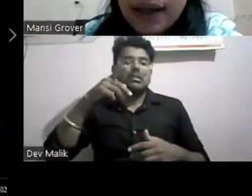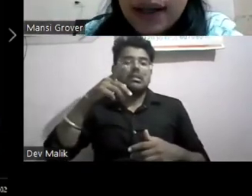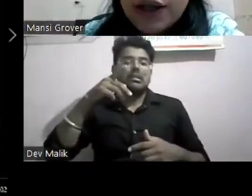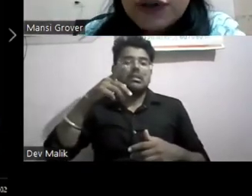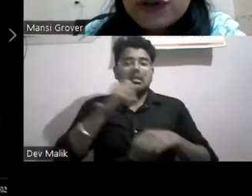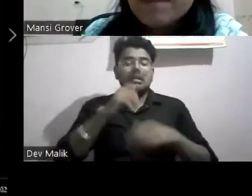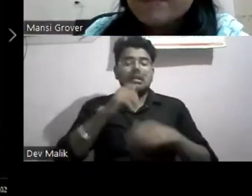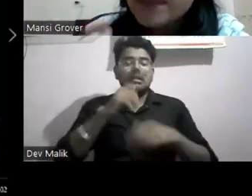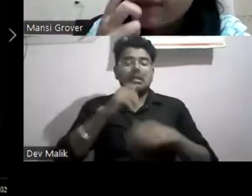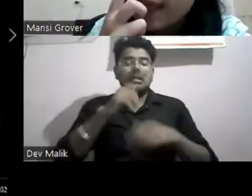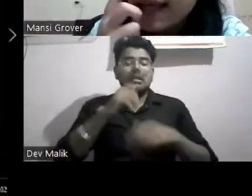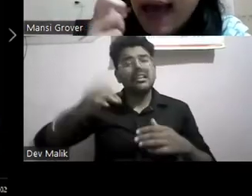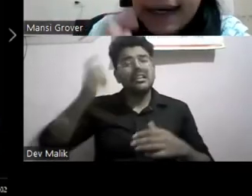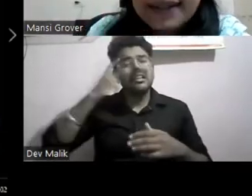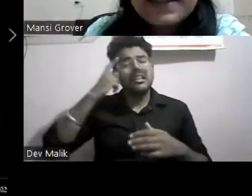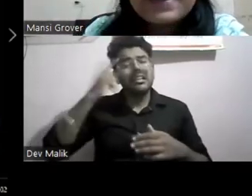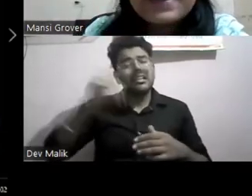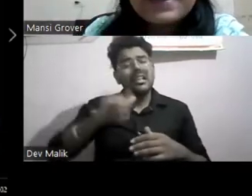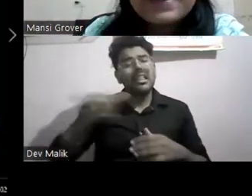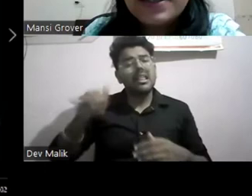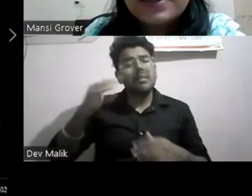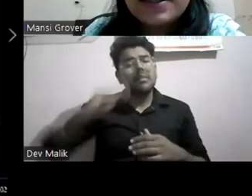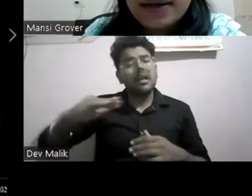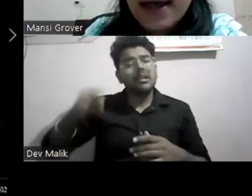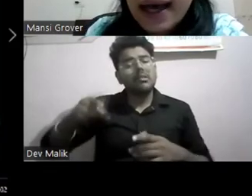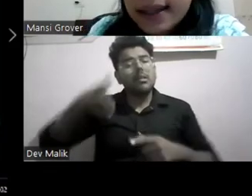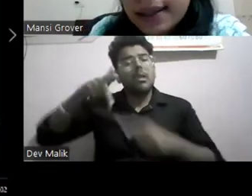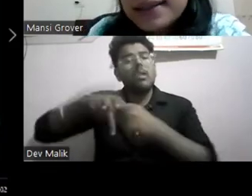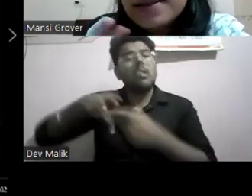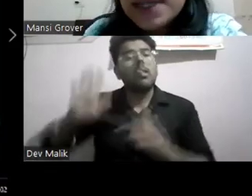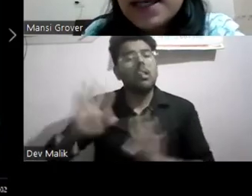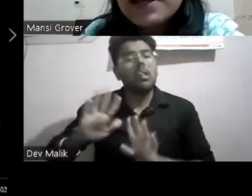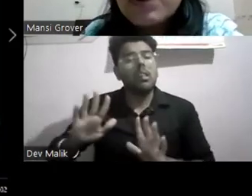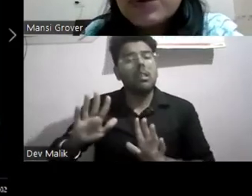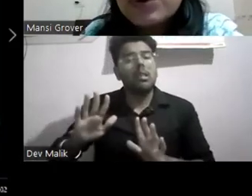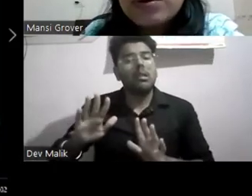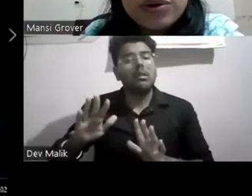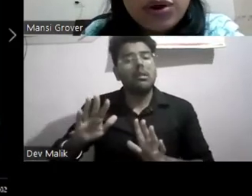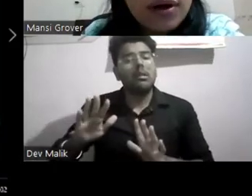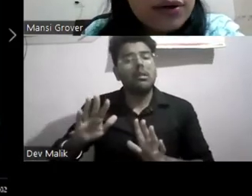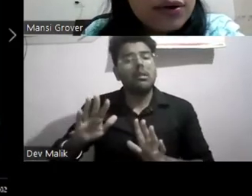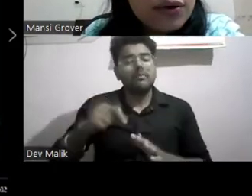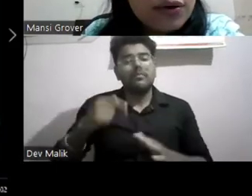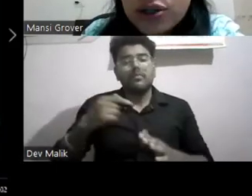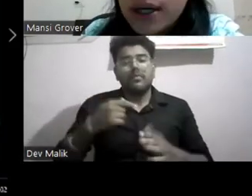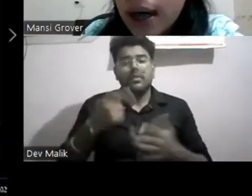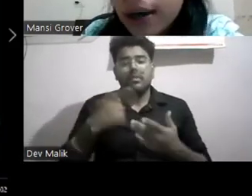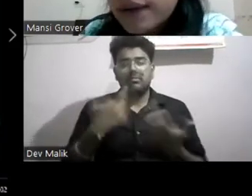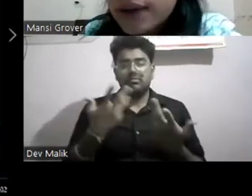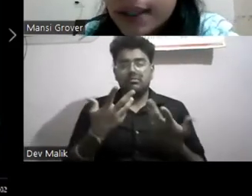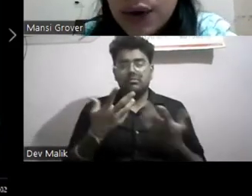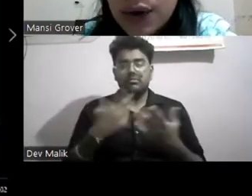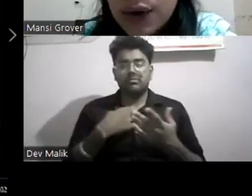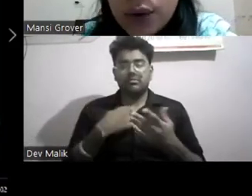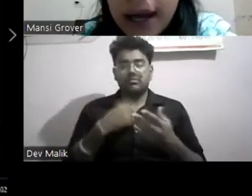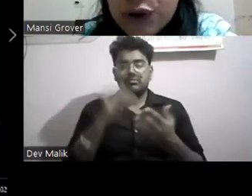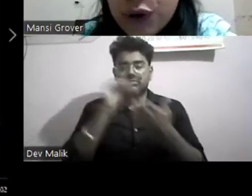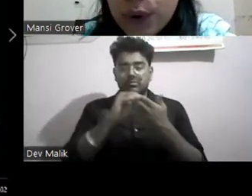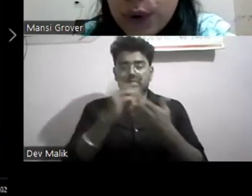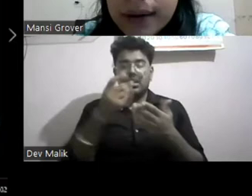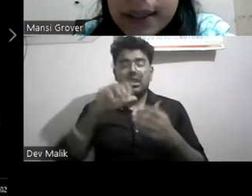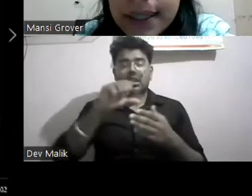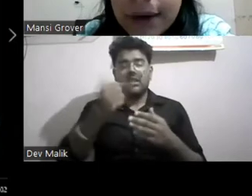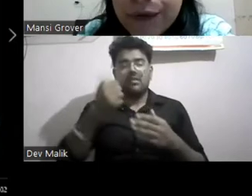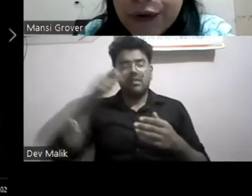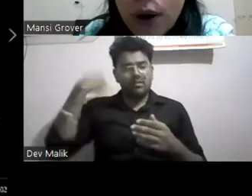childhoodness. So even the characters that are created, and this is something that I would you know, mention in another scene also. I'll